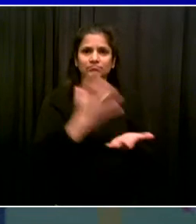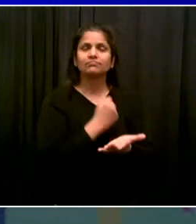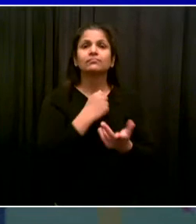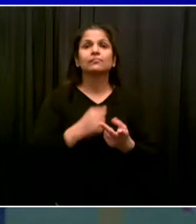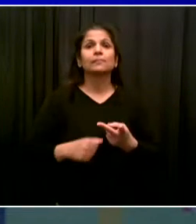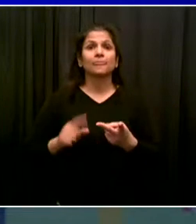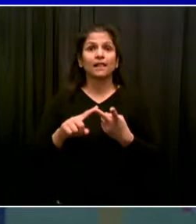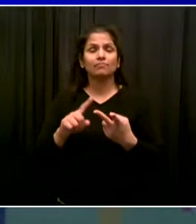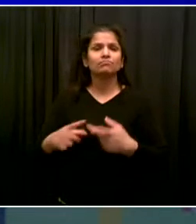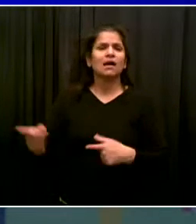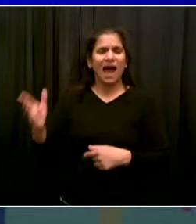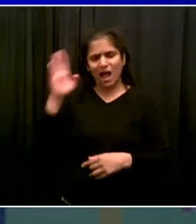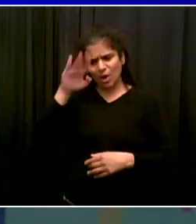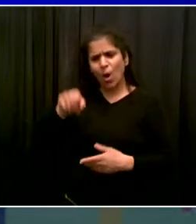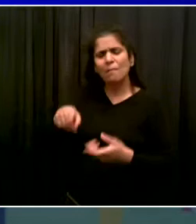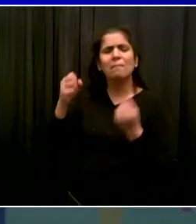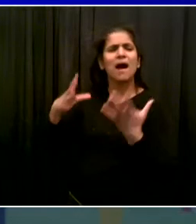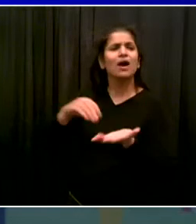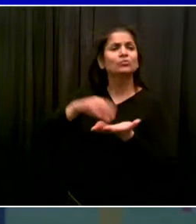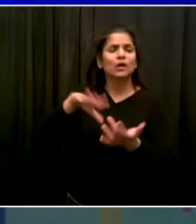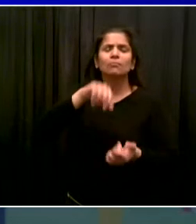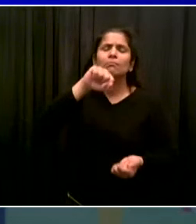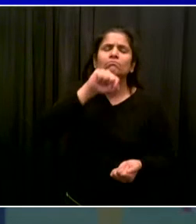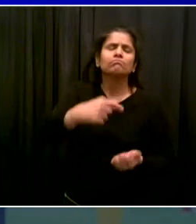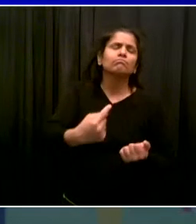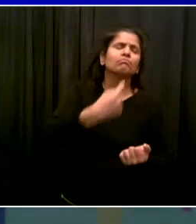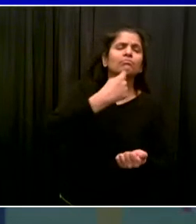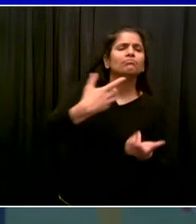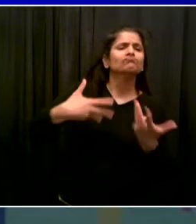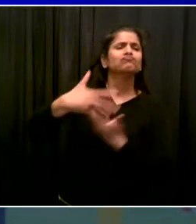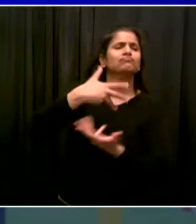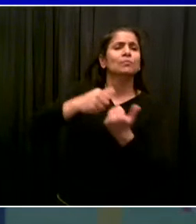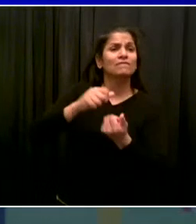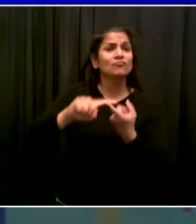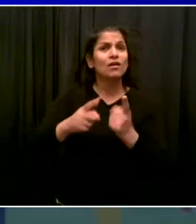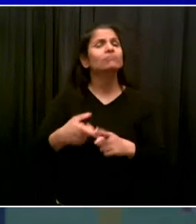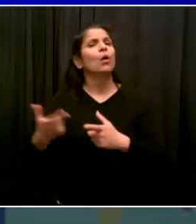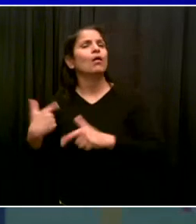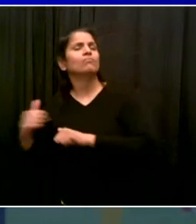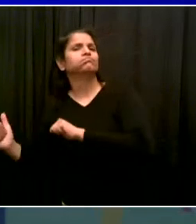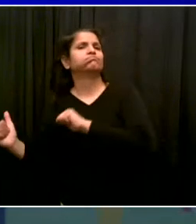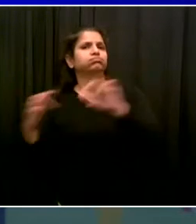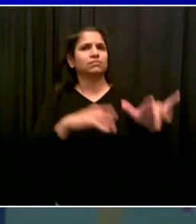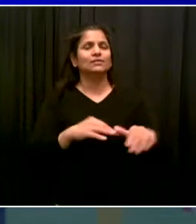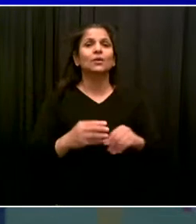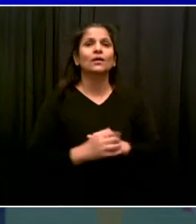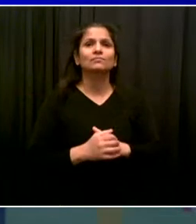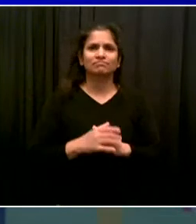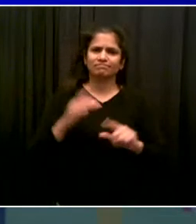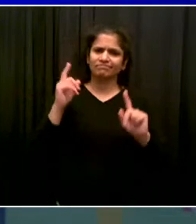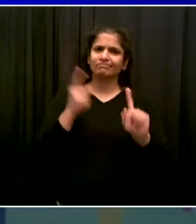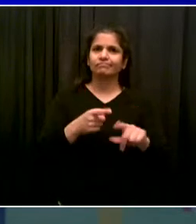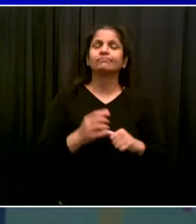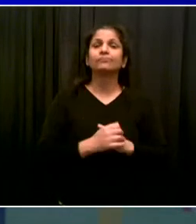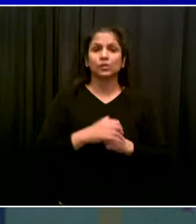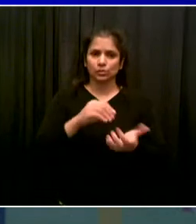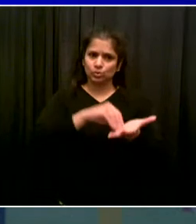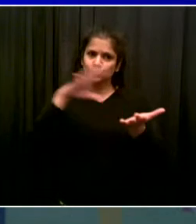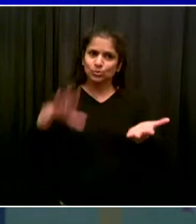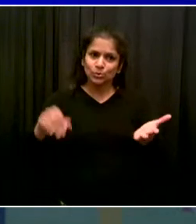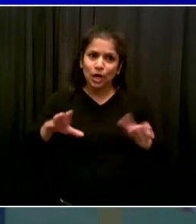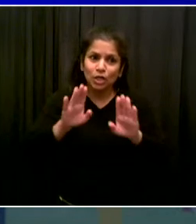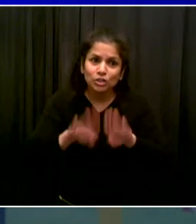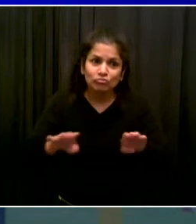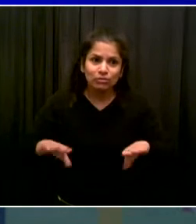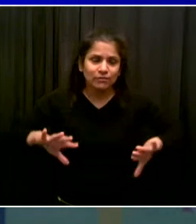past. This is really groundbreaking for this city and rare in this country that we would take an approach that really